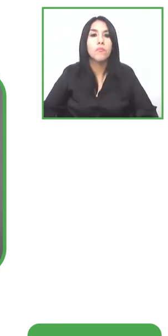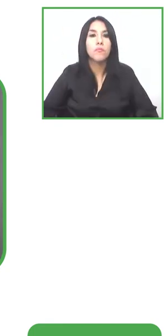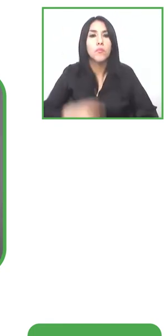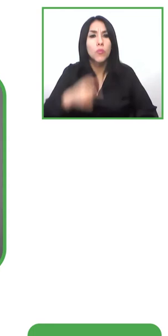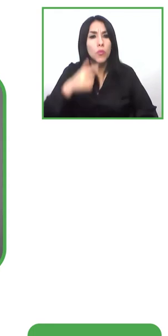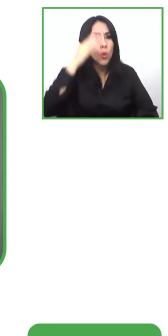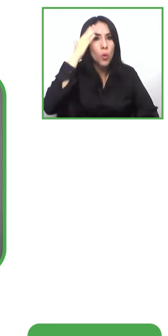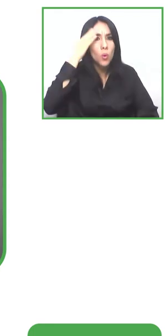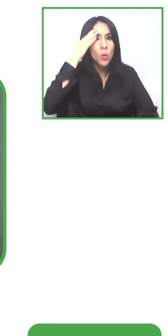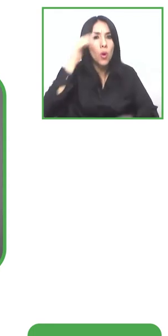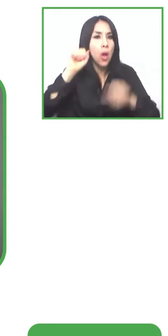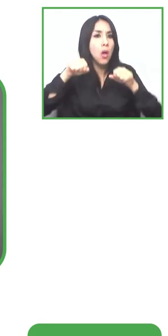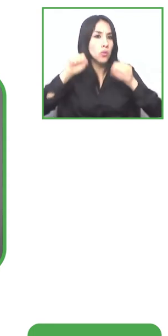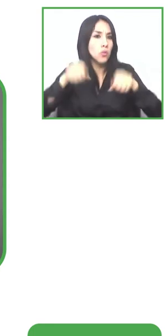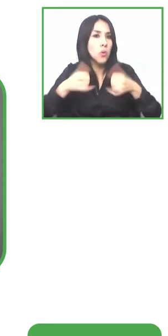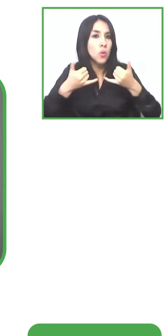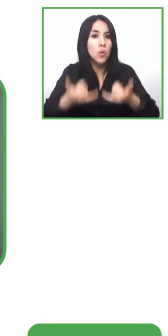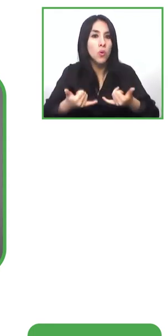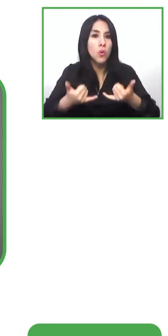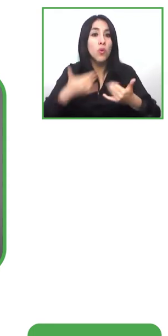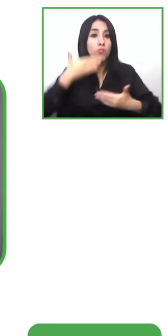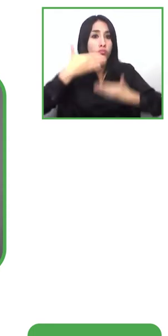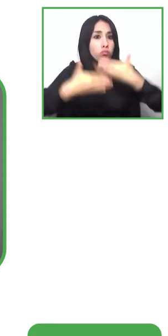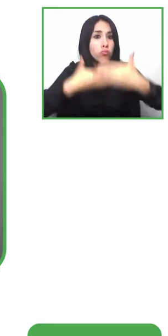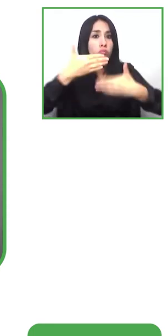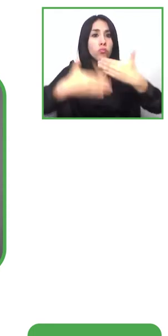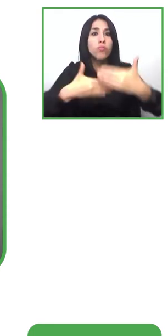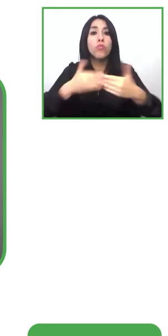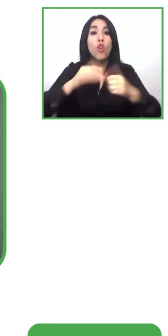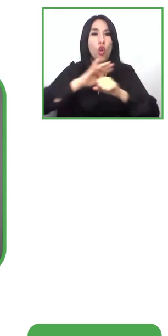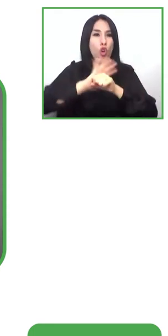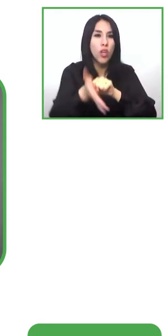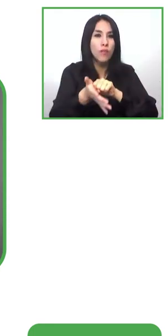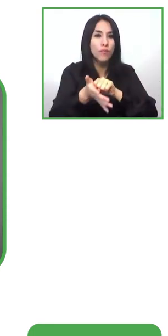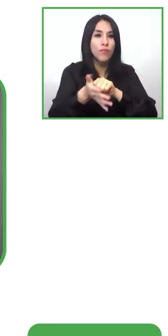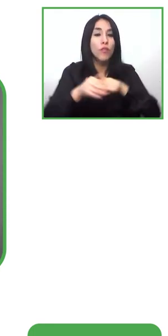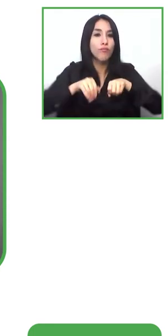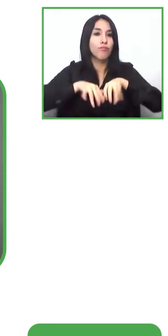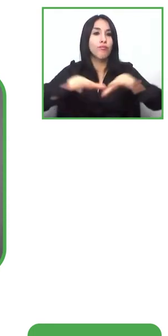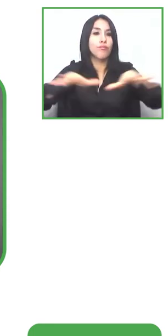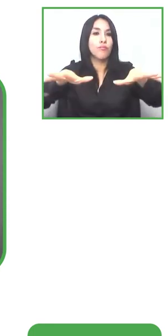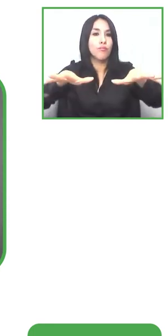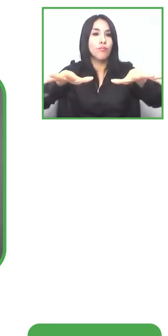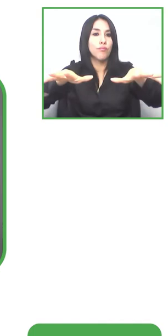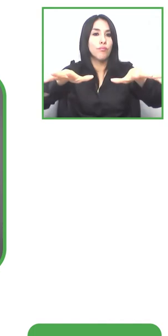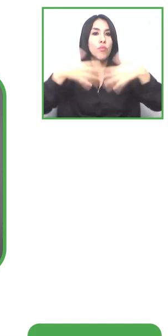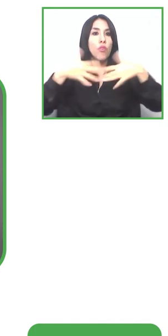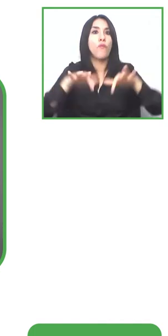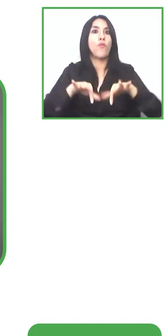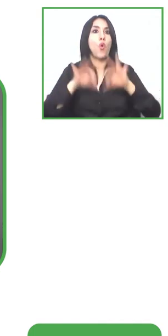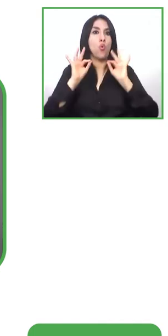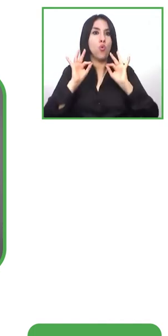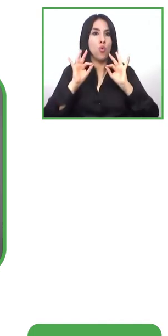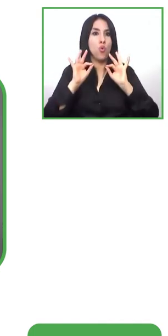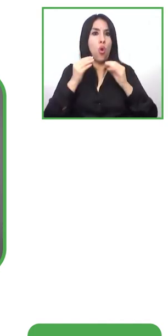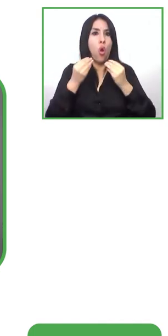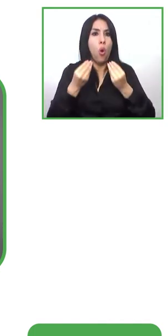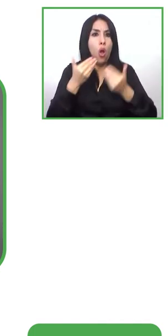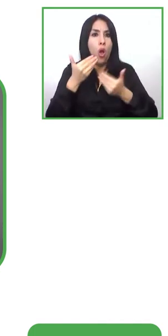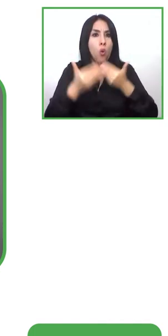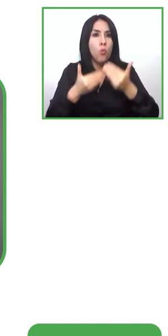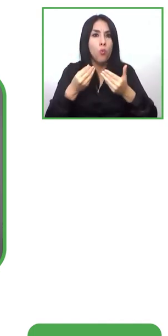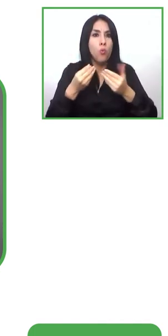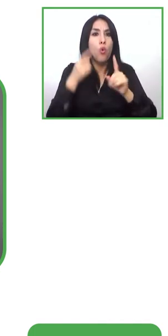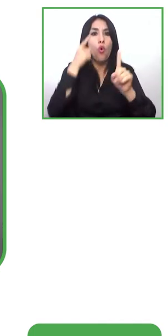in terms of disabled people and hospitality service. We have questions from the audience. What are